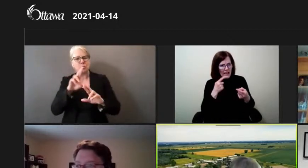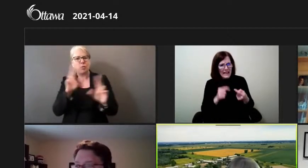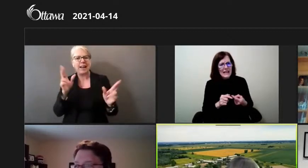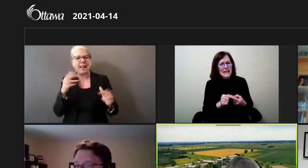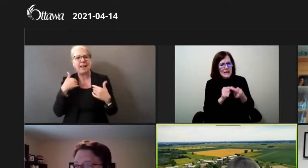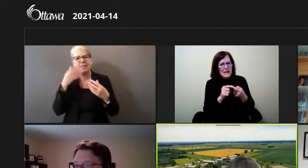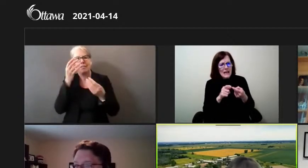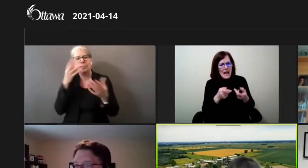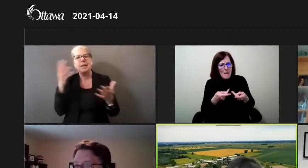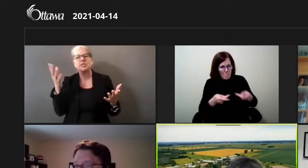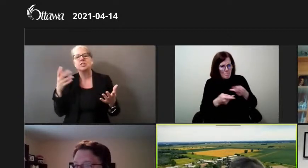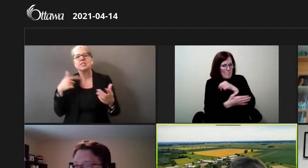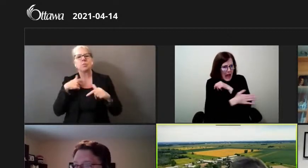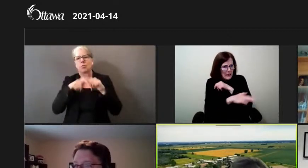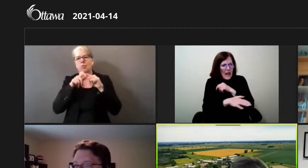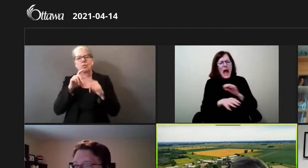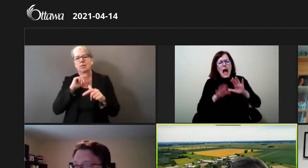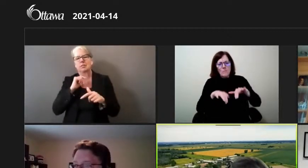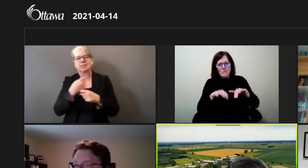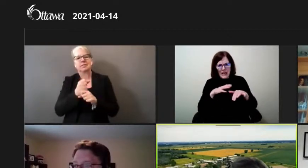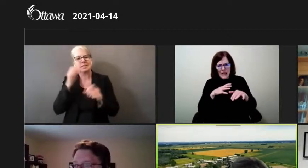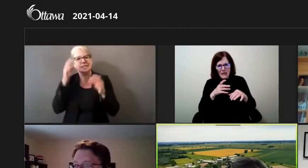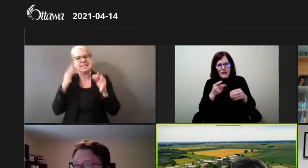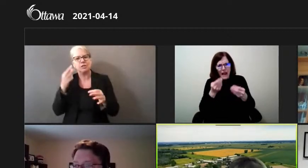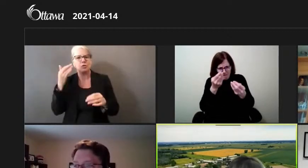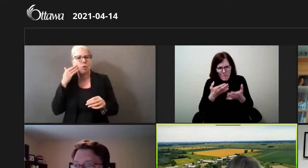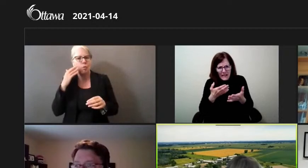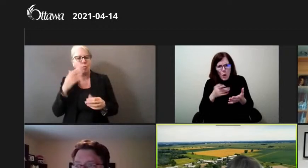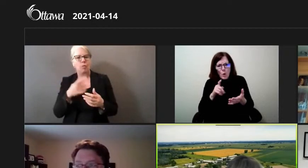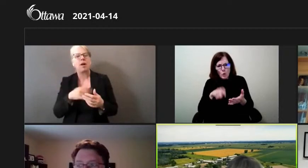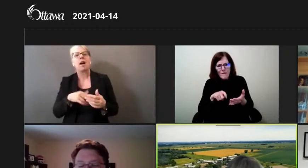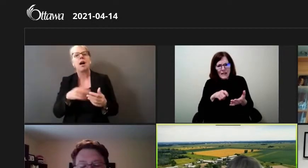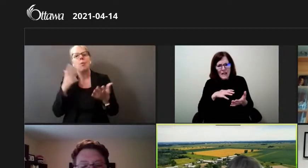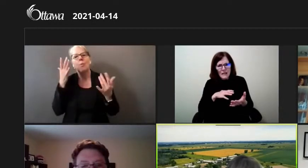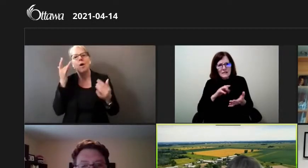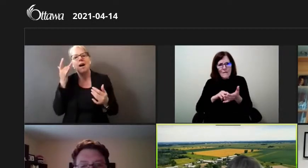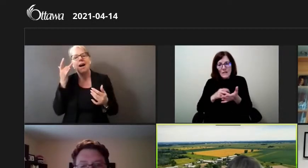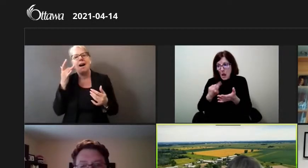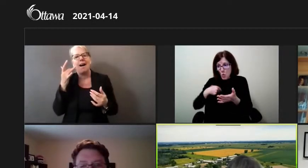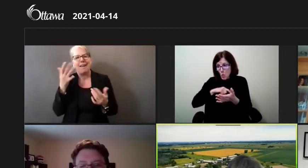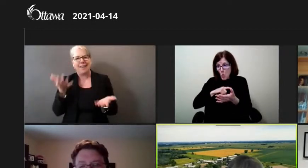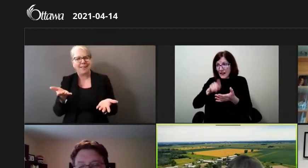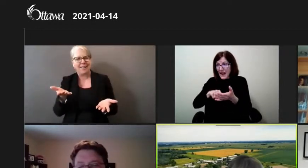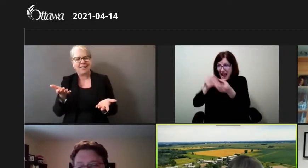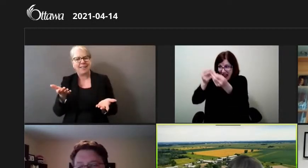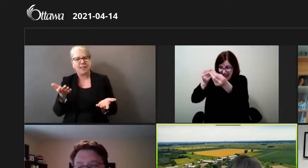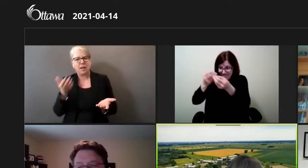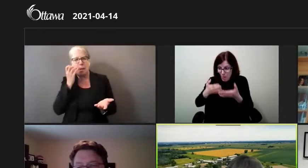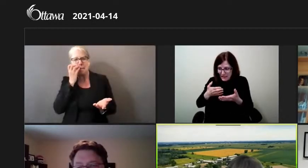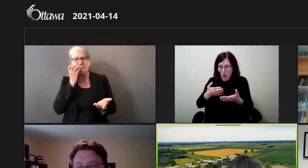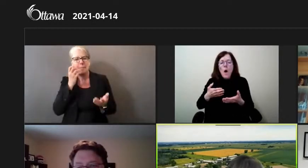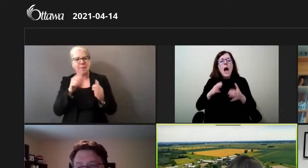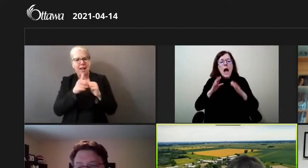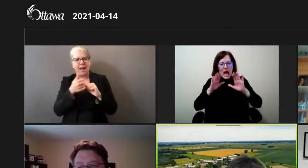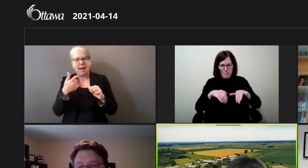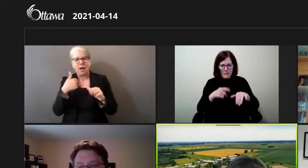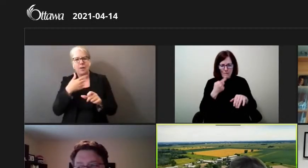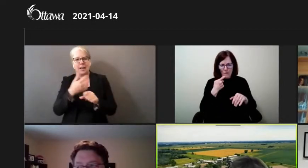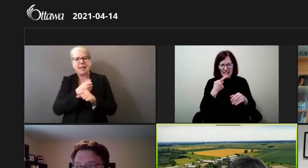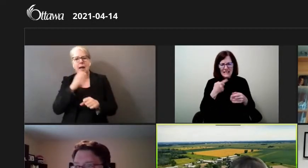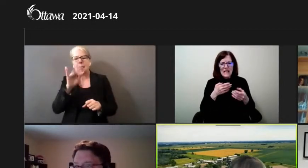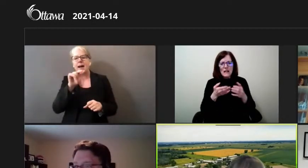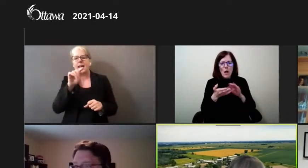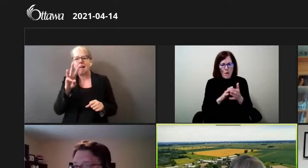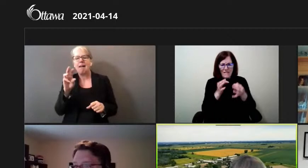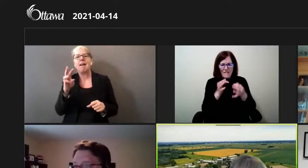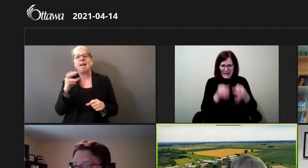to hold off and make our decision after we know that. But why on earth or how do we get our bylaw officers? And